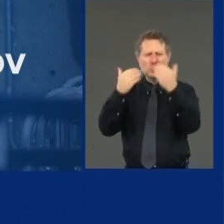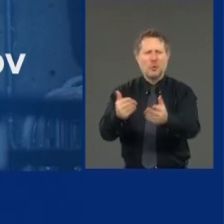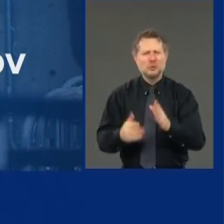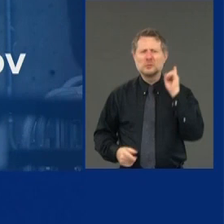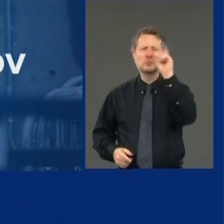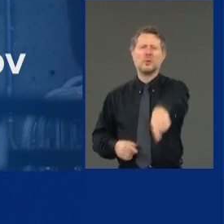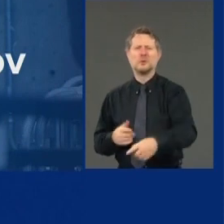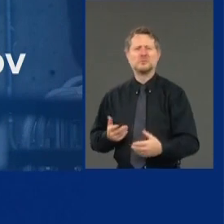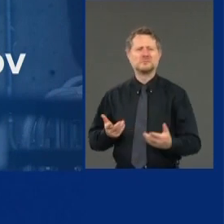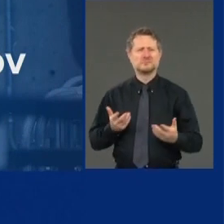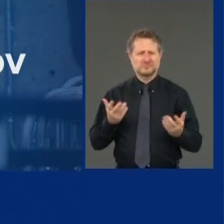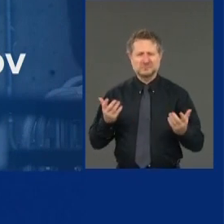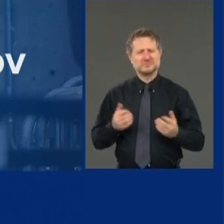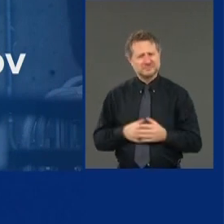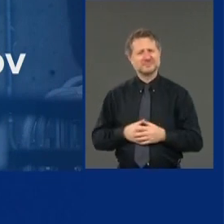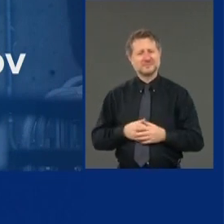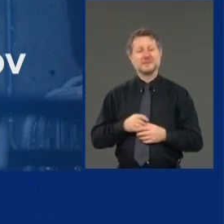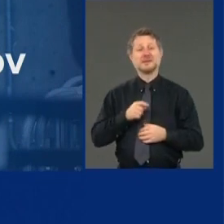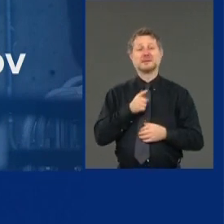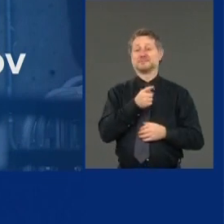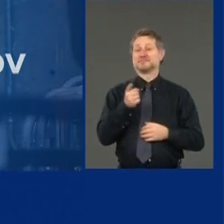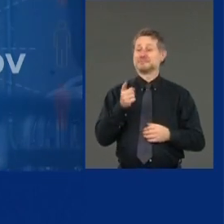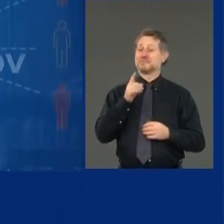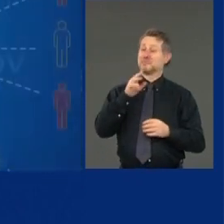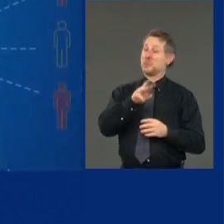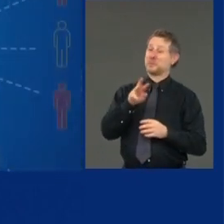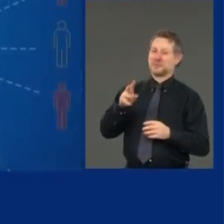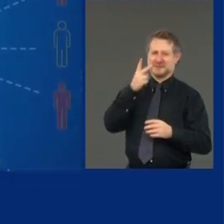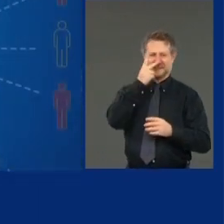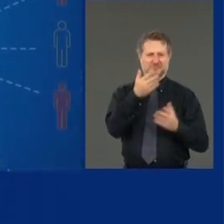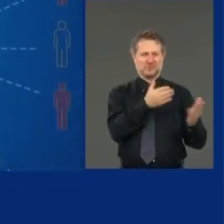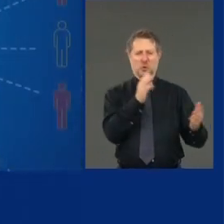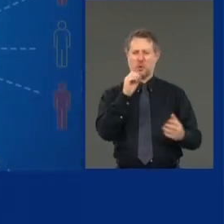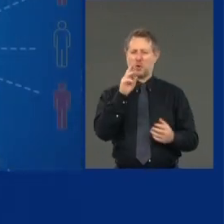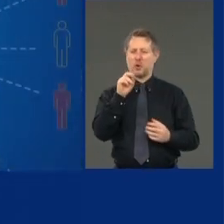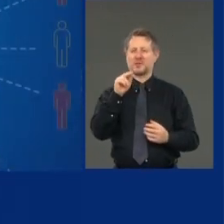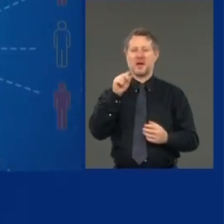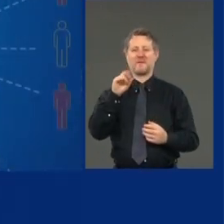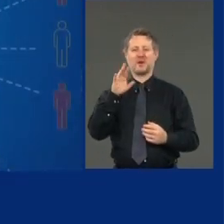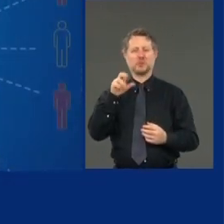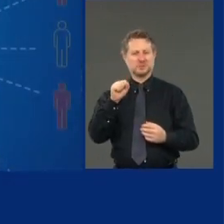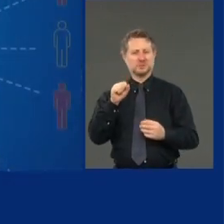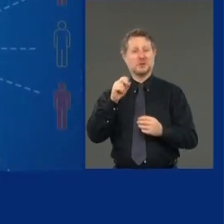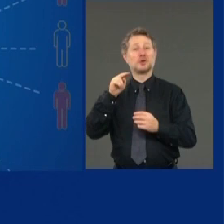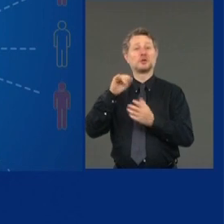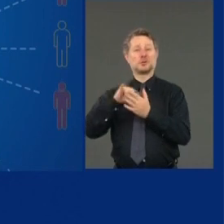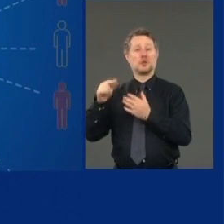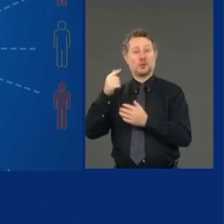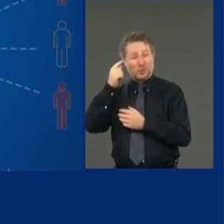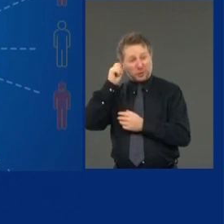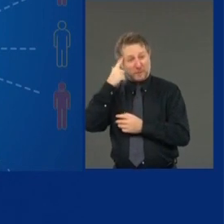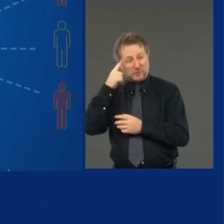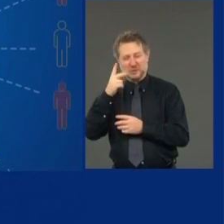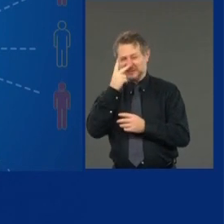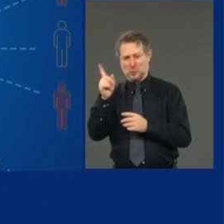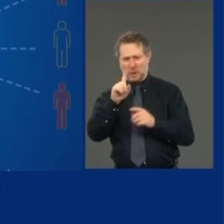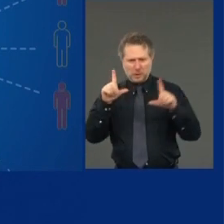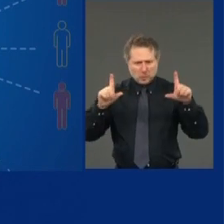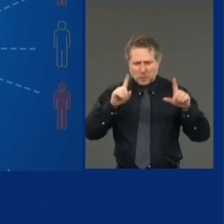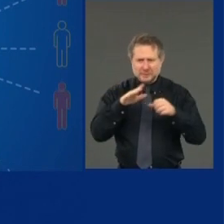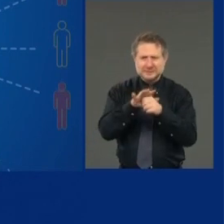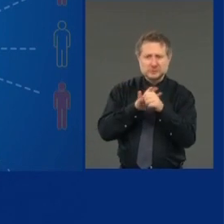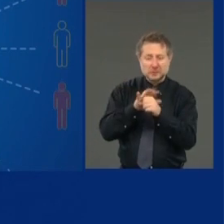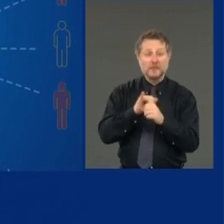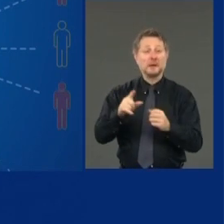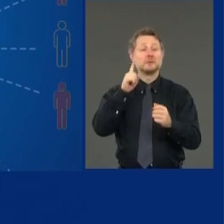test. And you can go to this website and they'll tell you exactly the site closest to you. In terms of tracing,